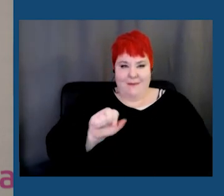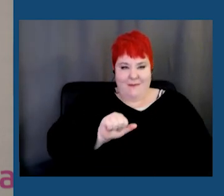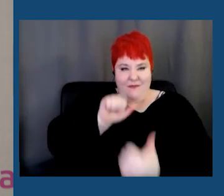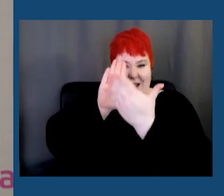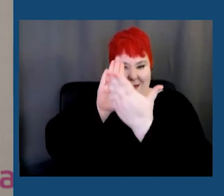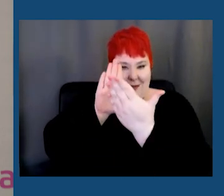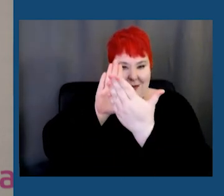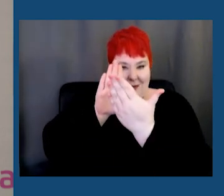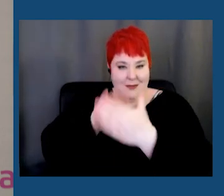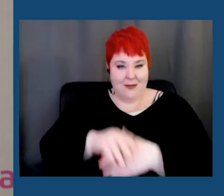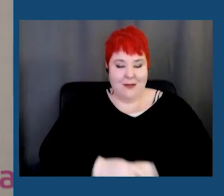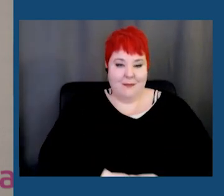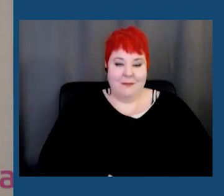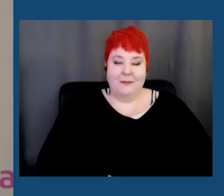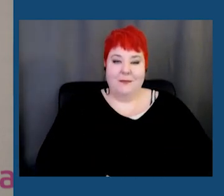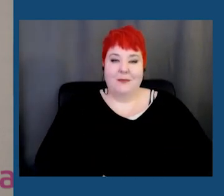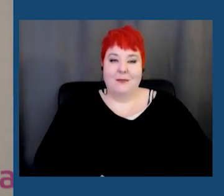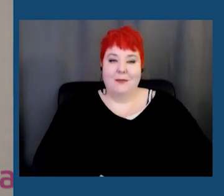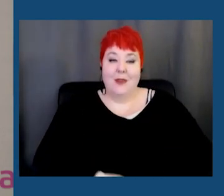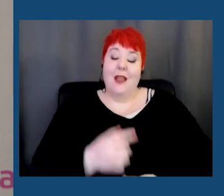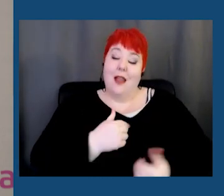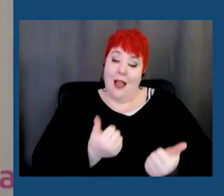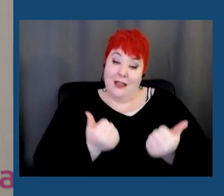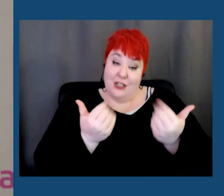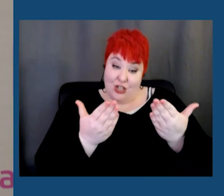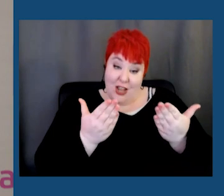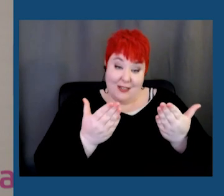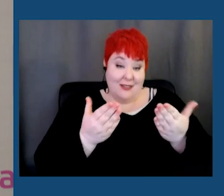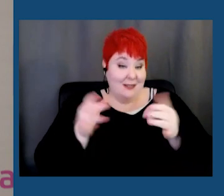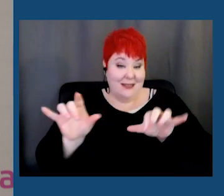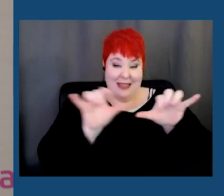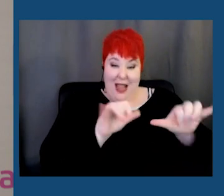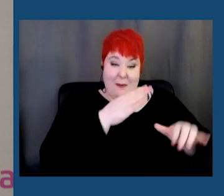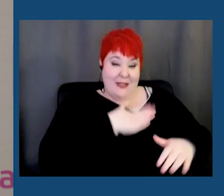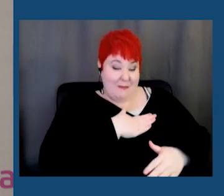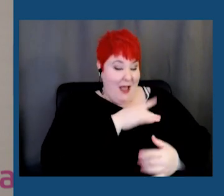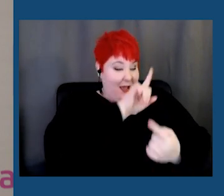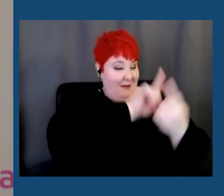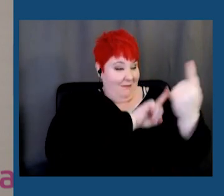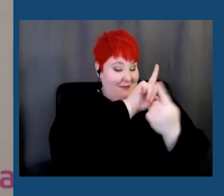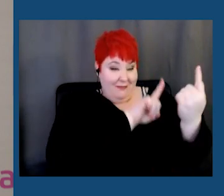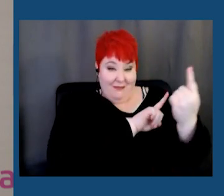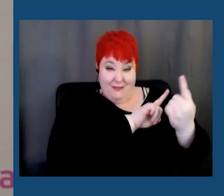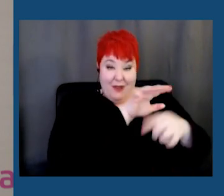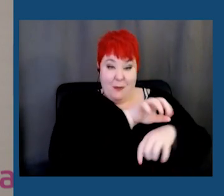I suggest, like I try to do in the exam room, I focus on what I can control.